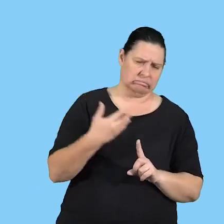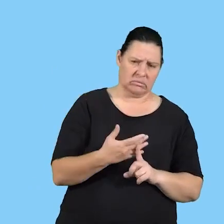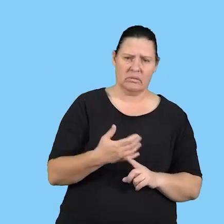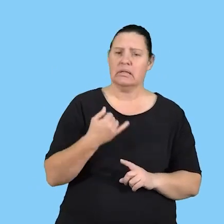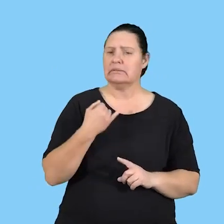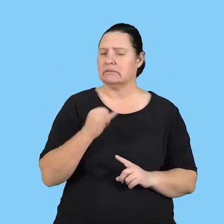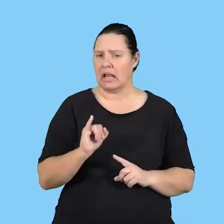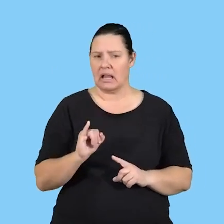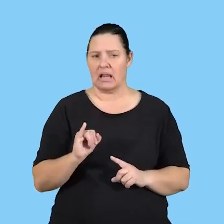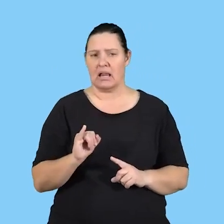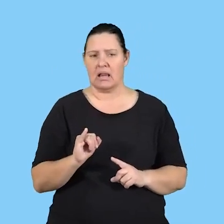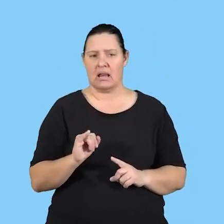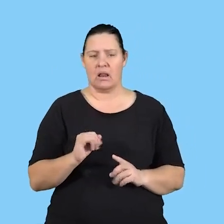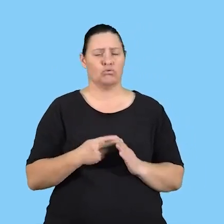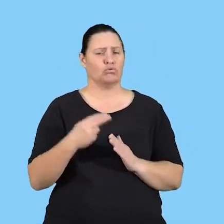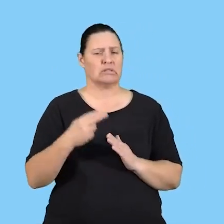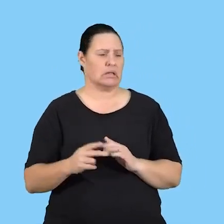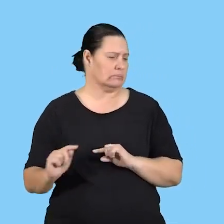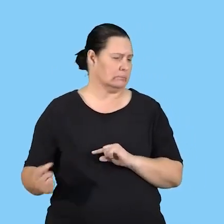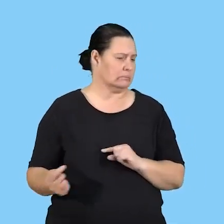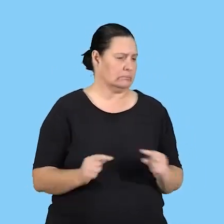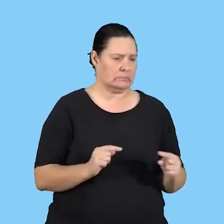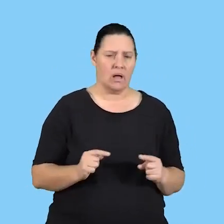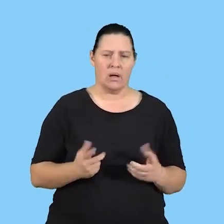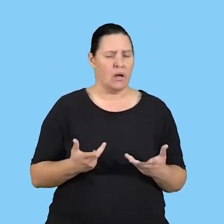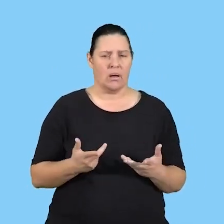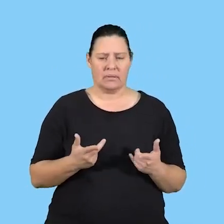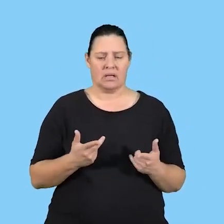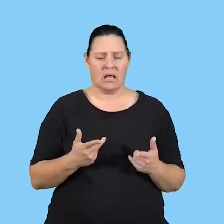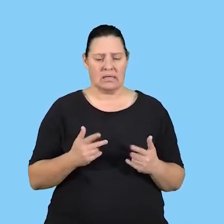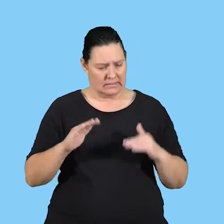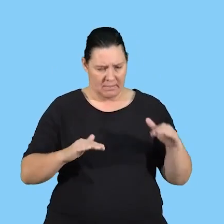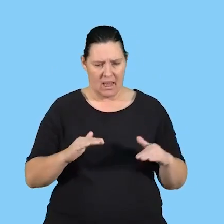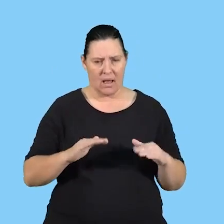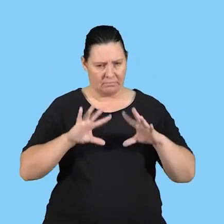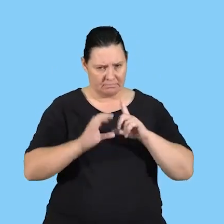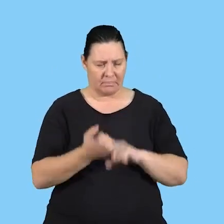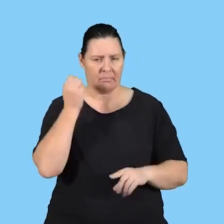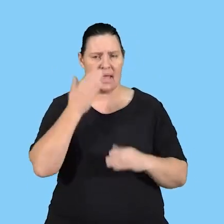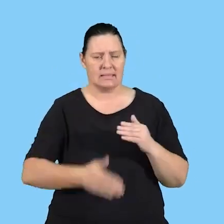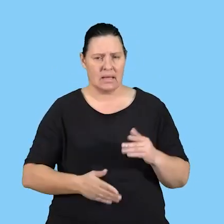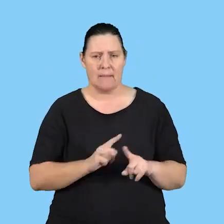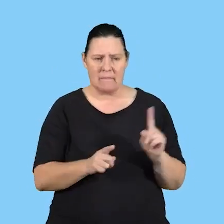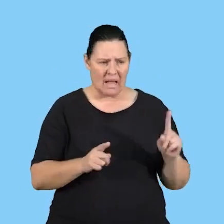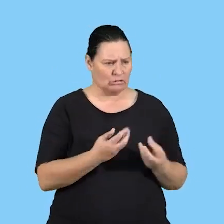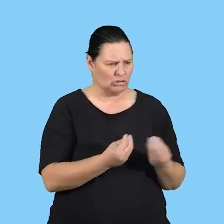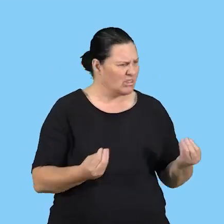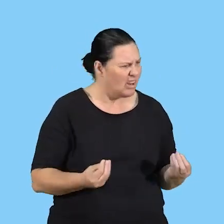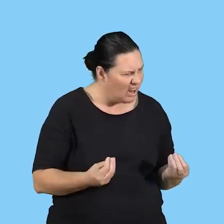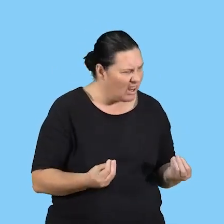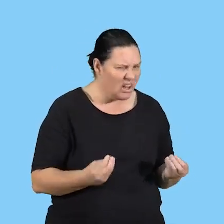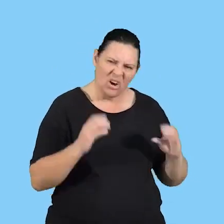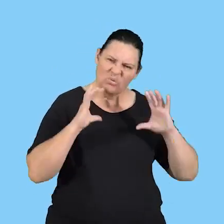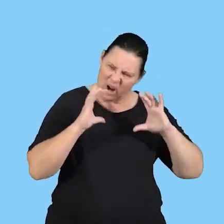still remains, the results are always similar, that children do not quite get